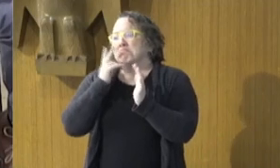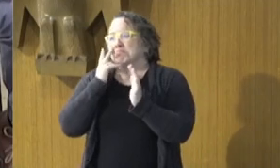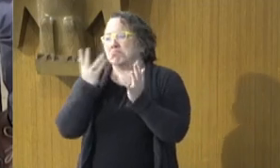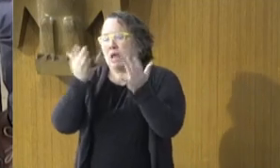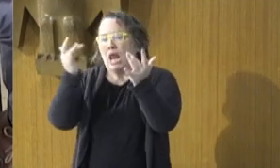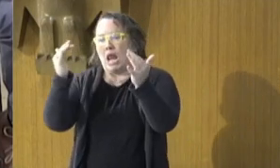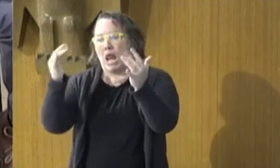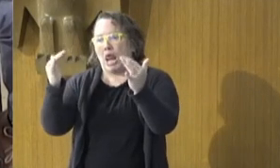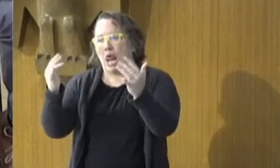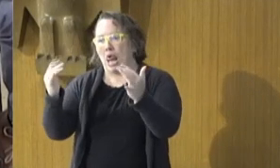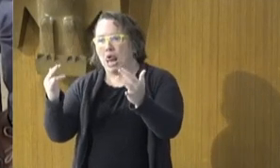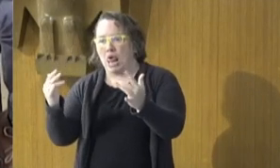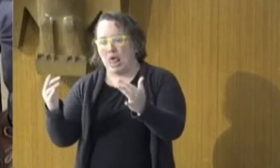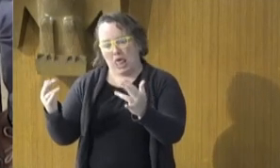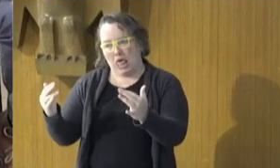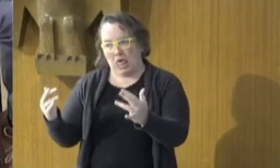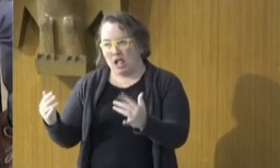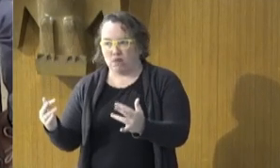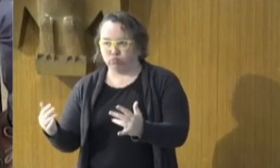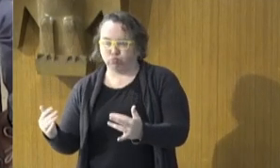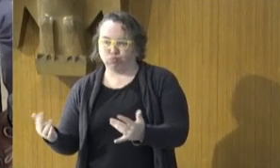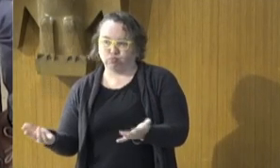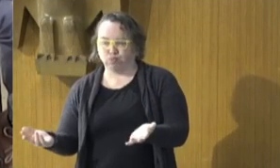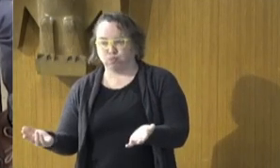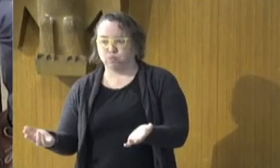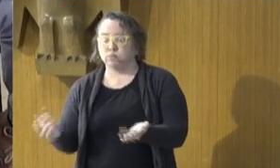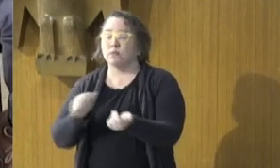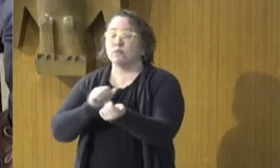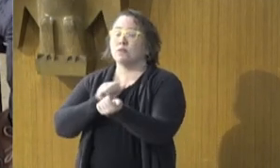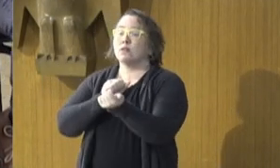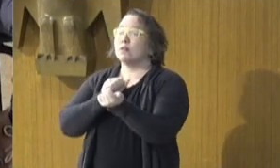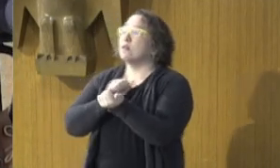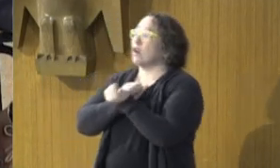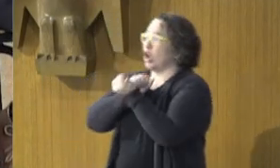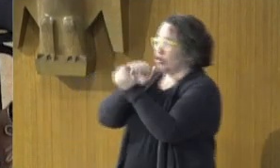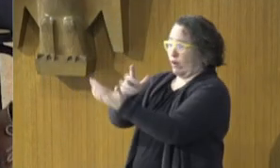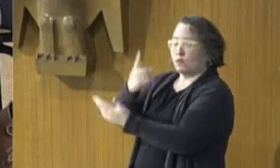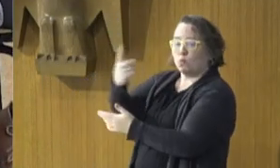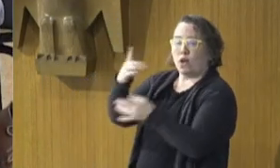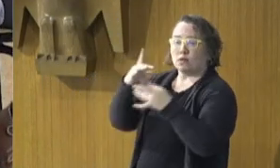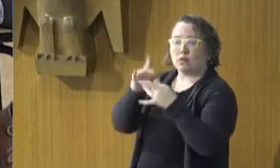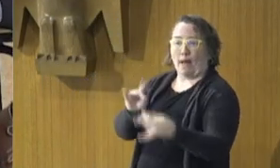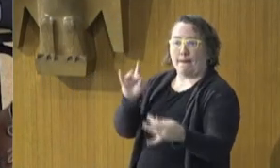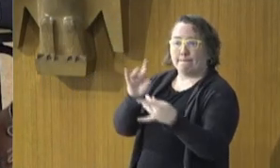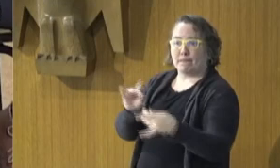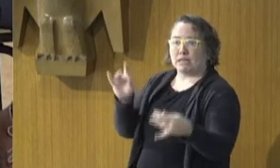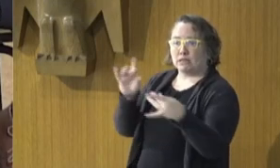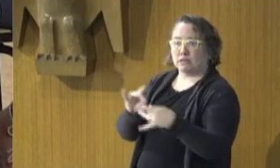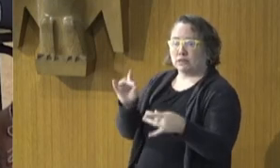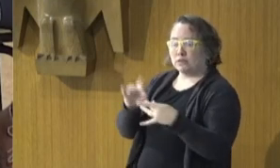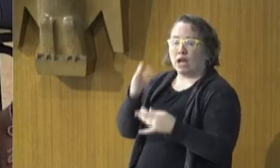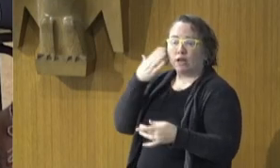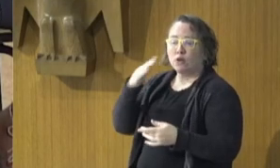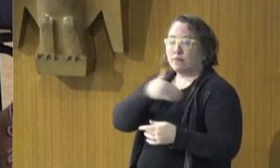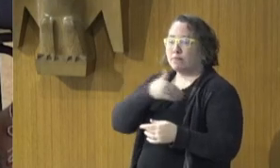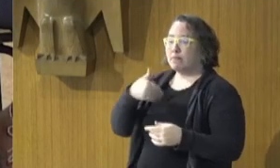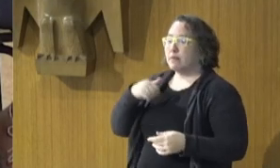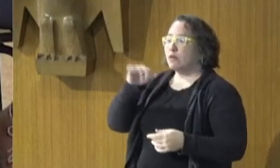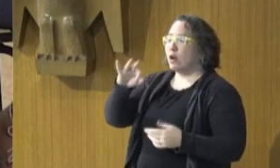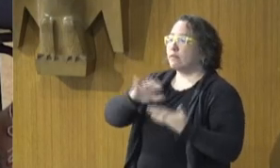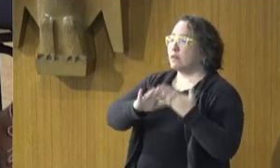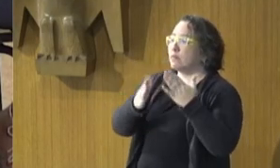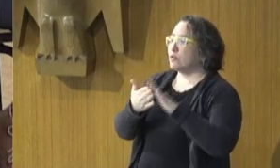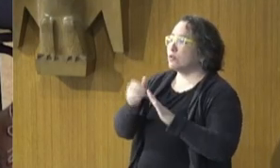Do you see a good one here? I want to address one comment. I don't know if it was made by a member of the community or